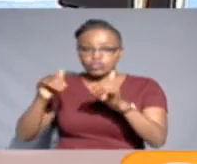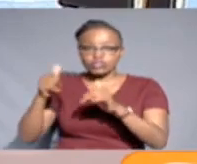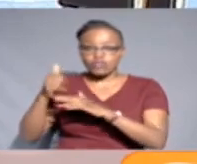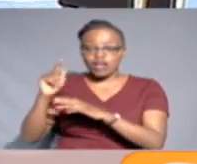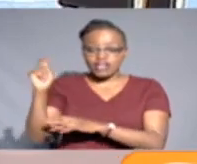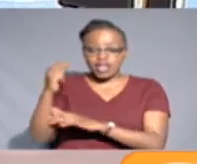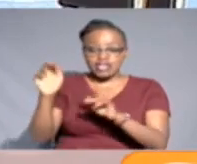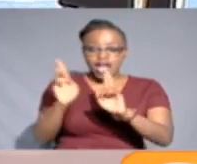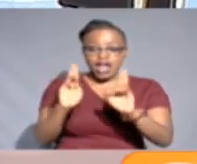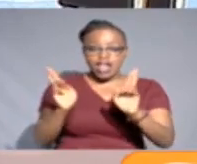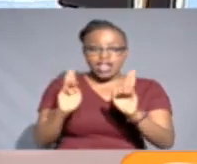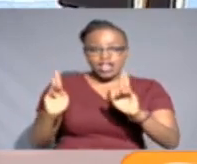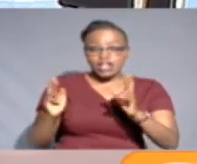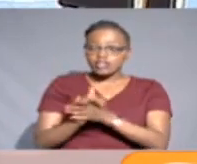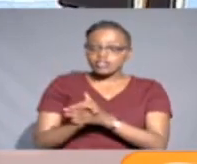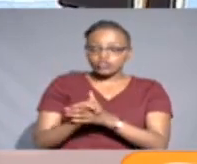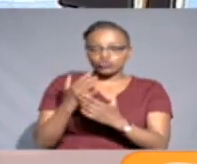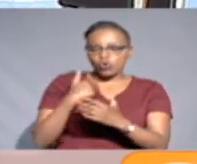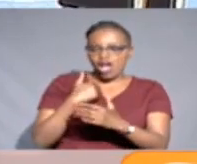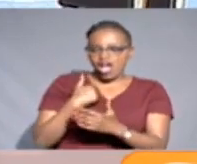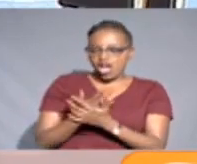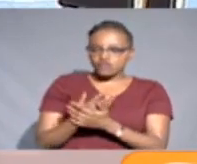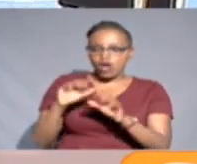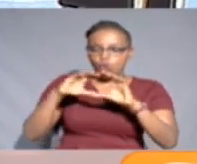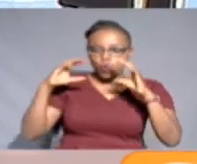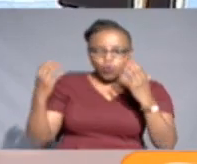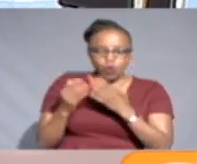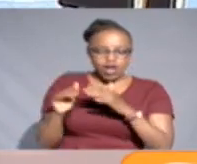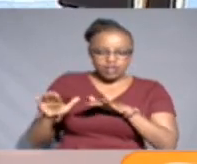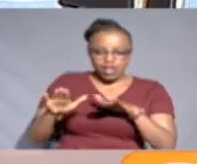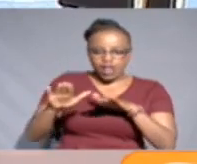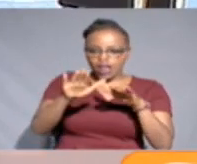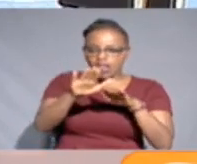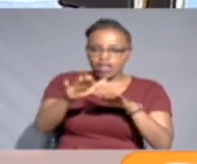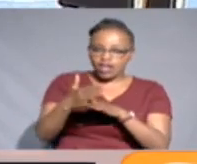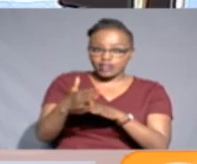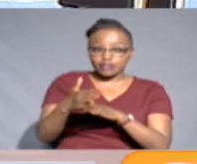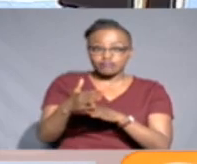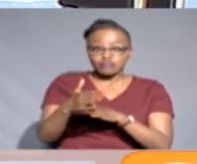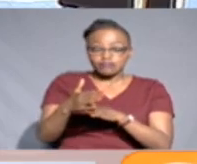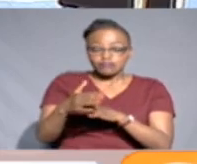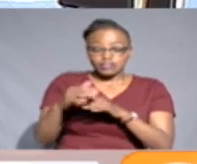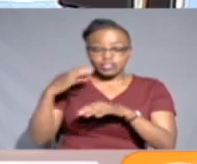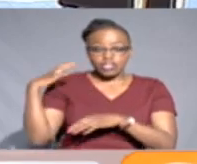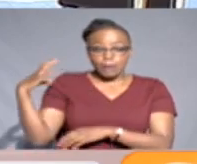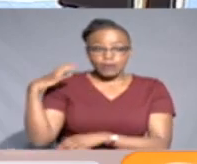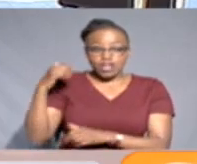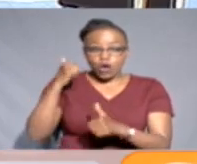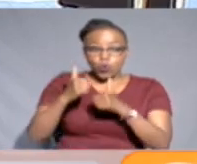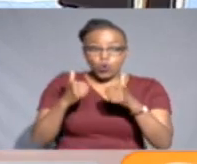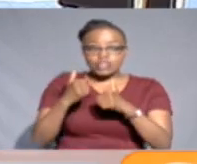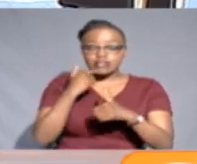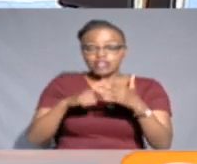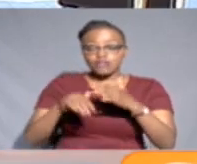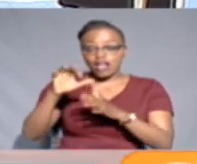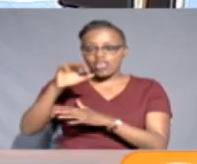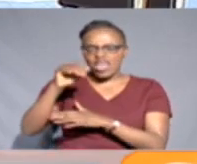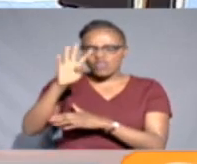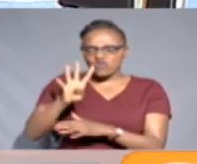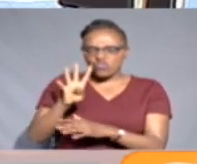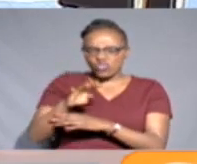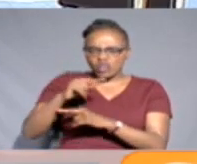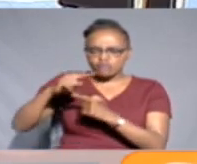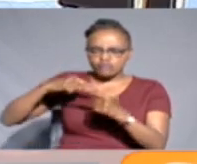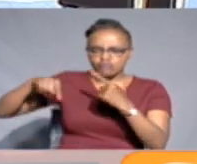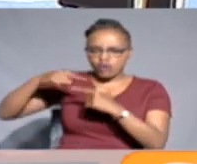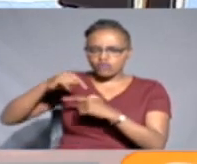Kenya is ready to hold the 2019 World Rally Championship candidate event that also serves as the fourth round of the African